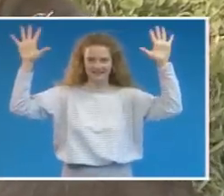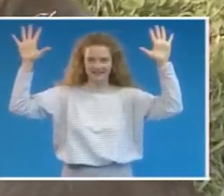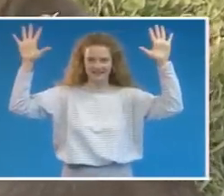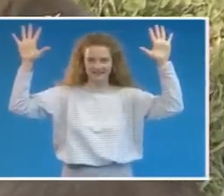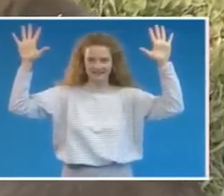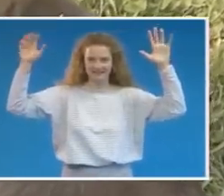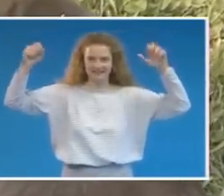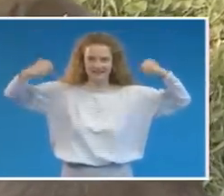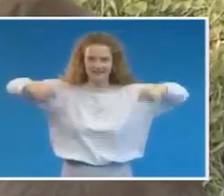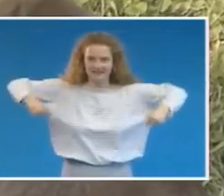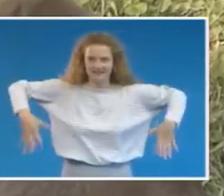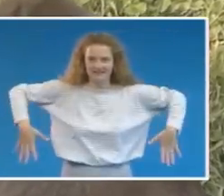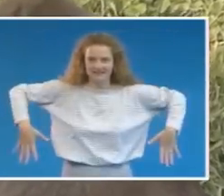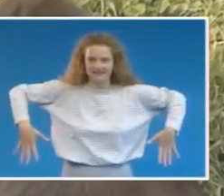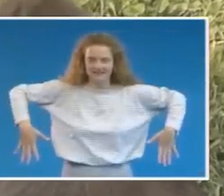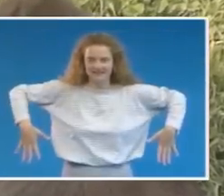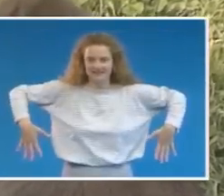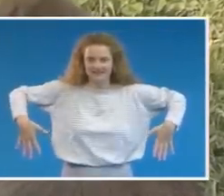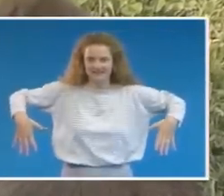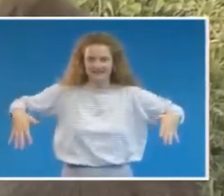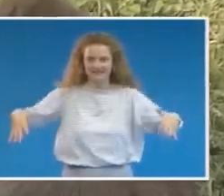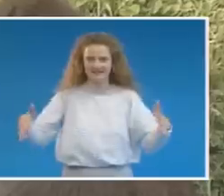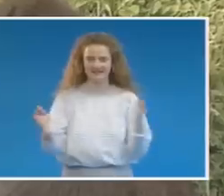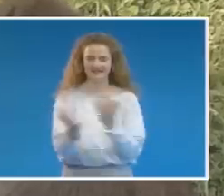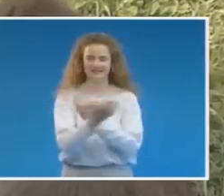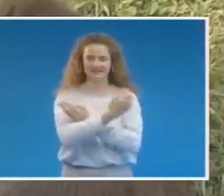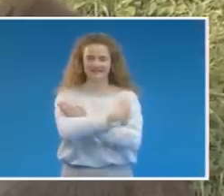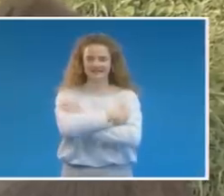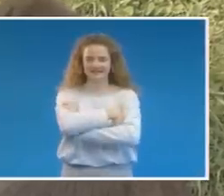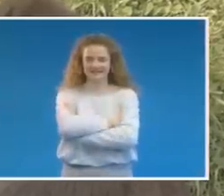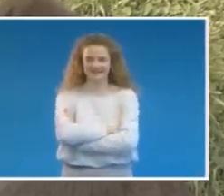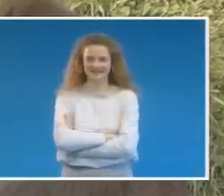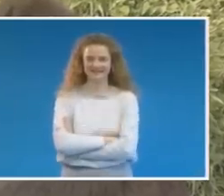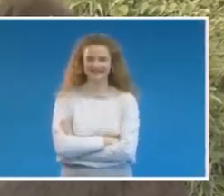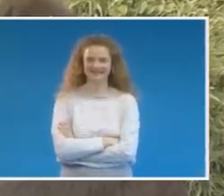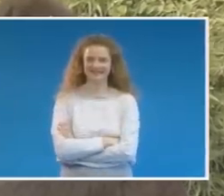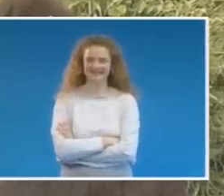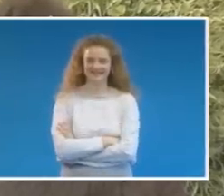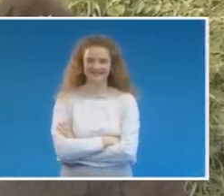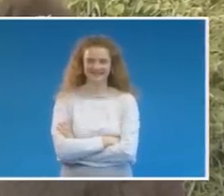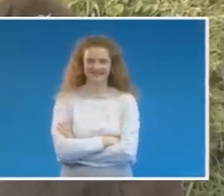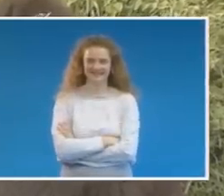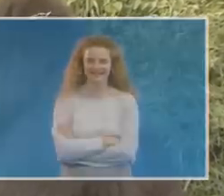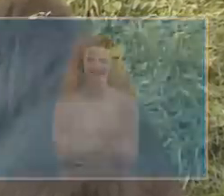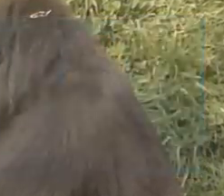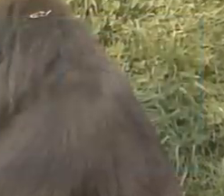jump high, I can make them jump low. I can fold them quietly and hold them all just so.